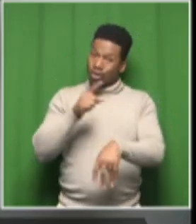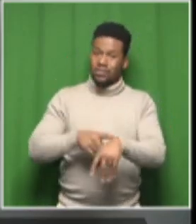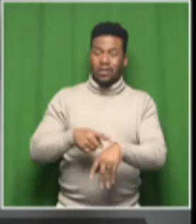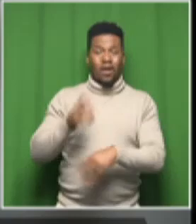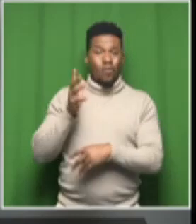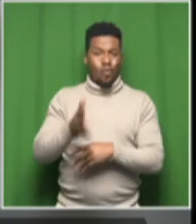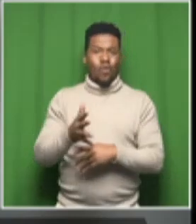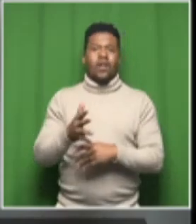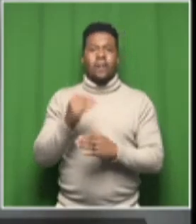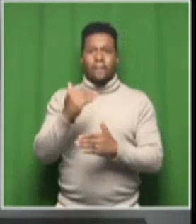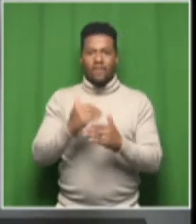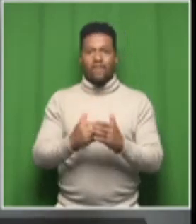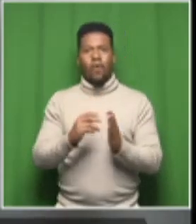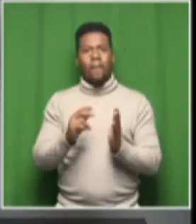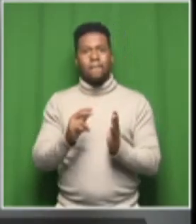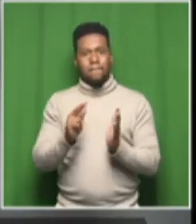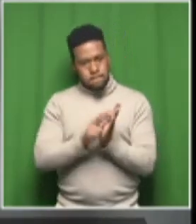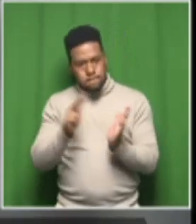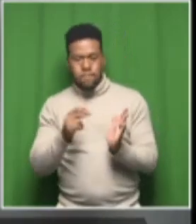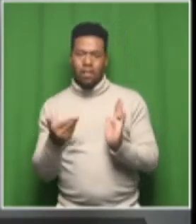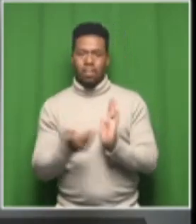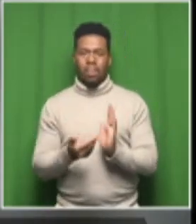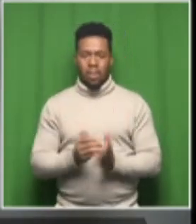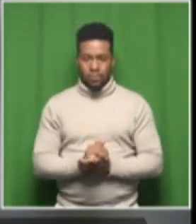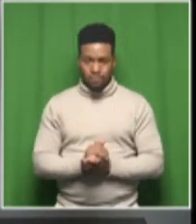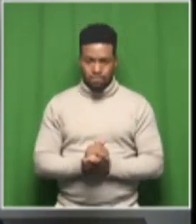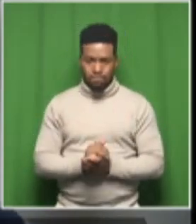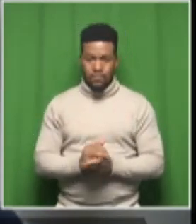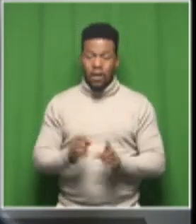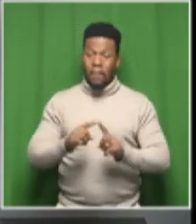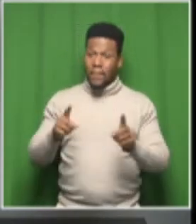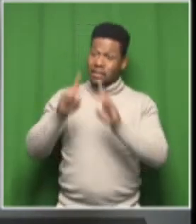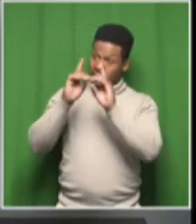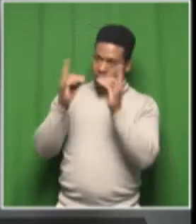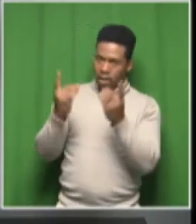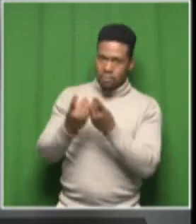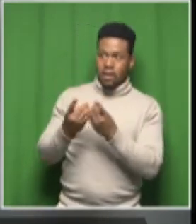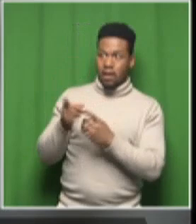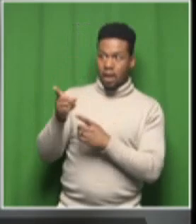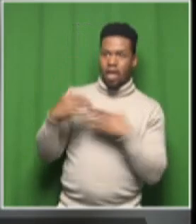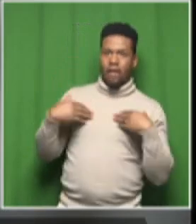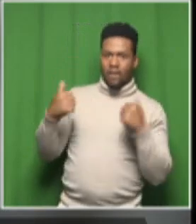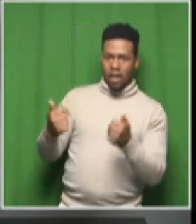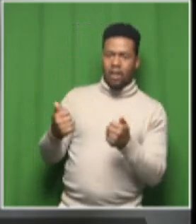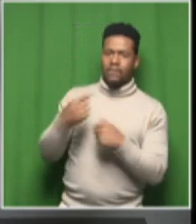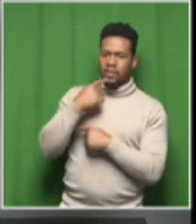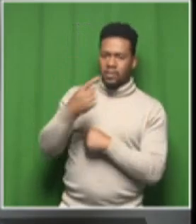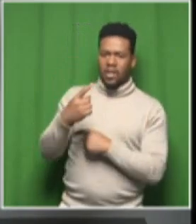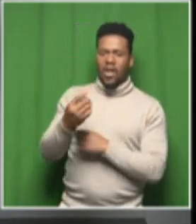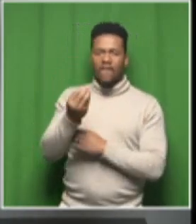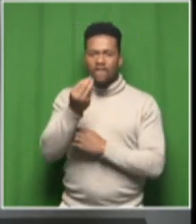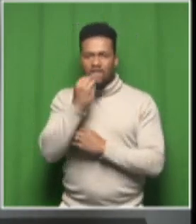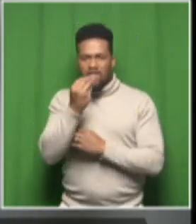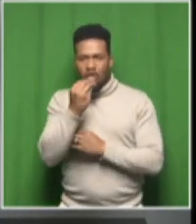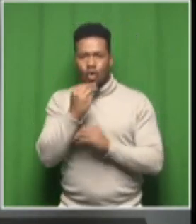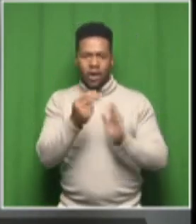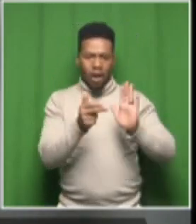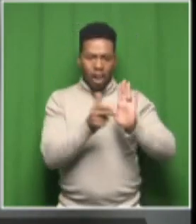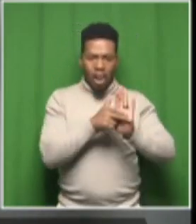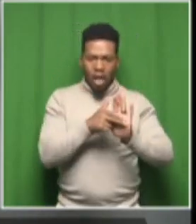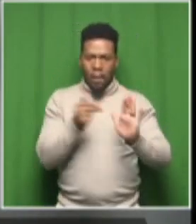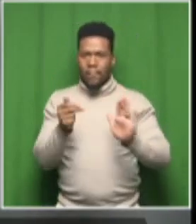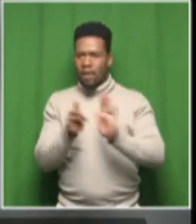So we have engaged with the Department of Health and we've insisted. However, the Department of Health have said their Foodstuffs Labeling and the Foodstuff